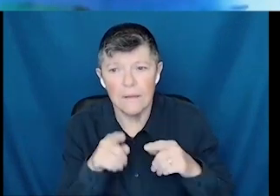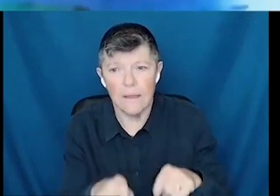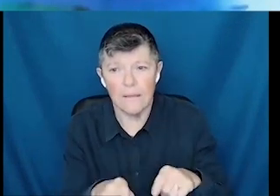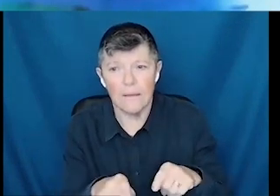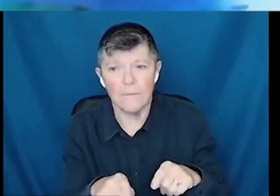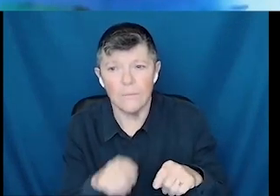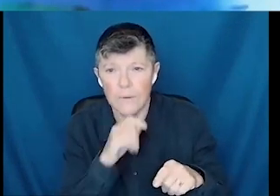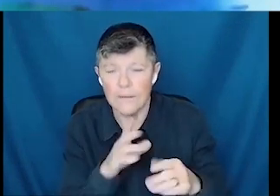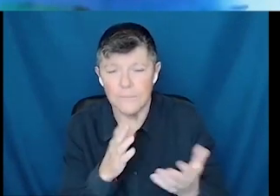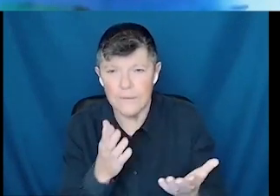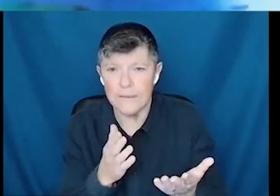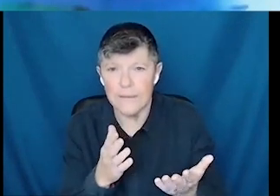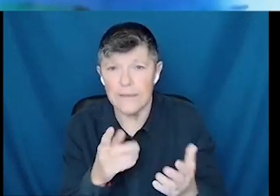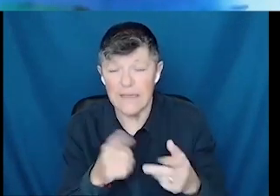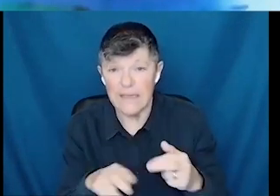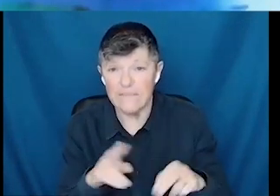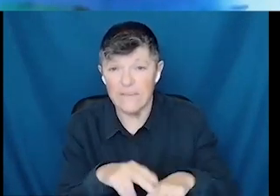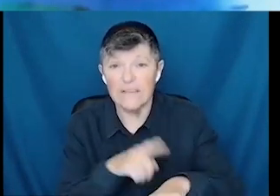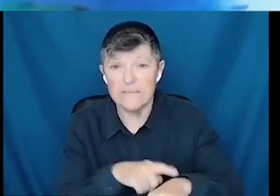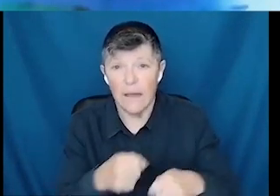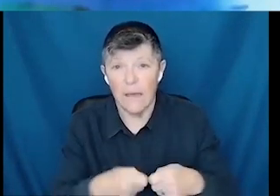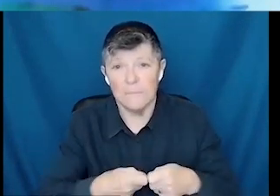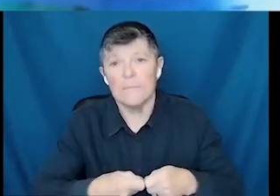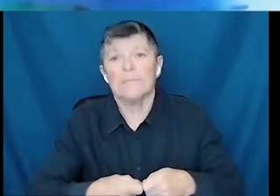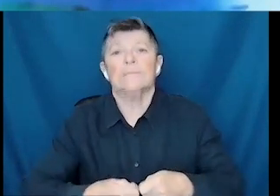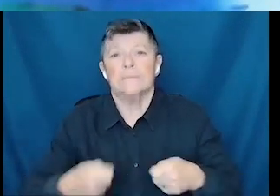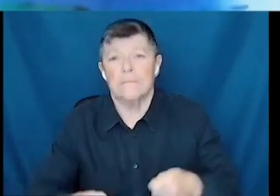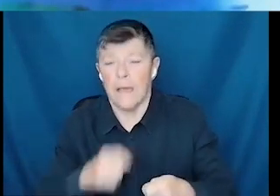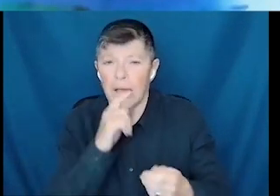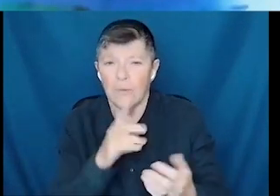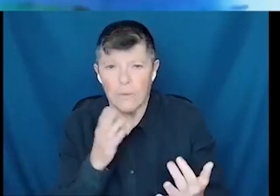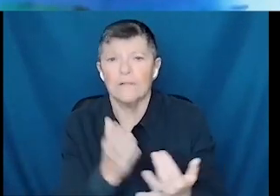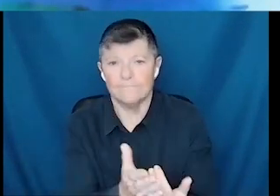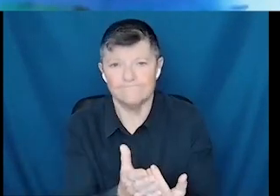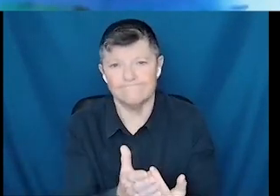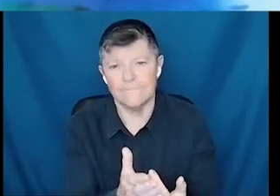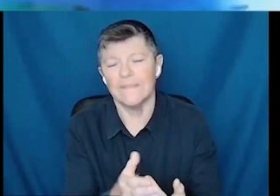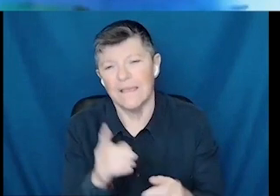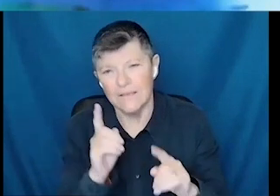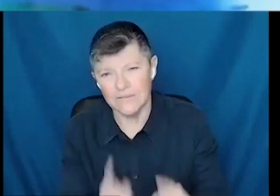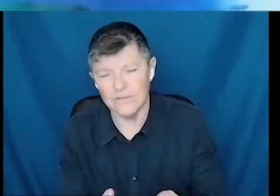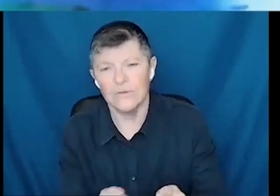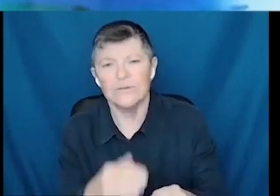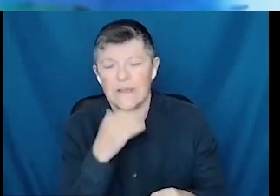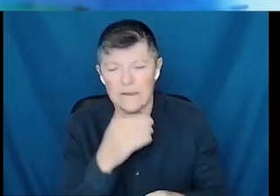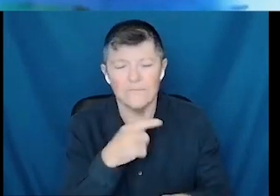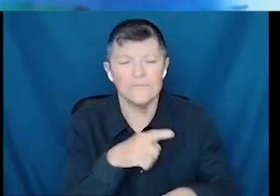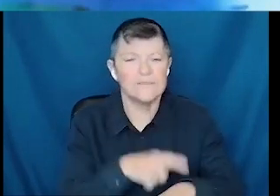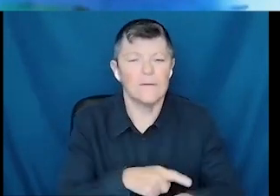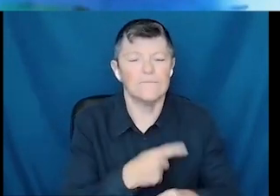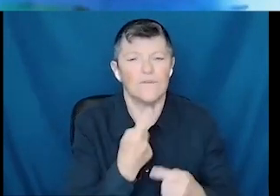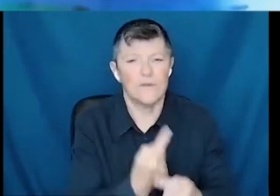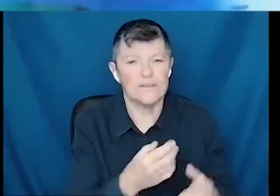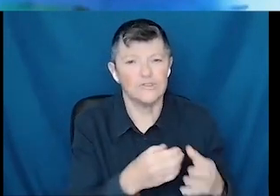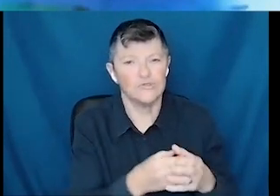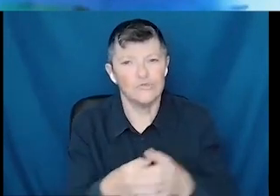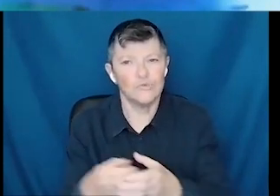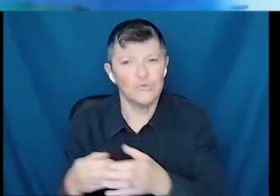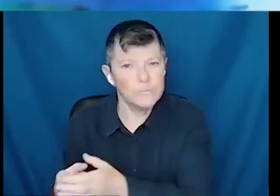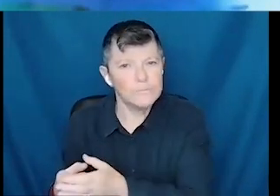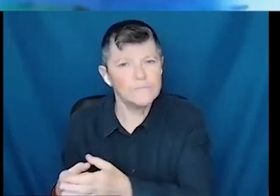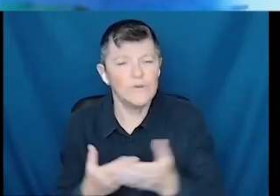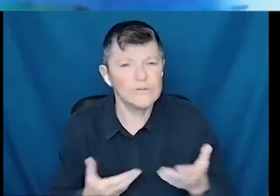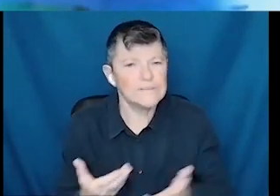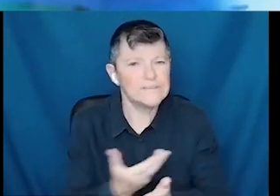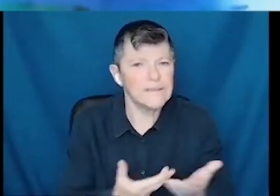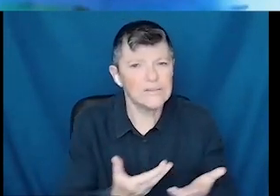if we're going over time, I will interrupt, so that there is enough time for each group to have their conversation, and so that we